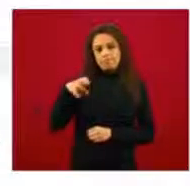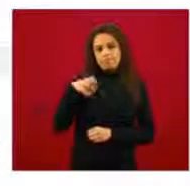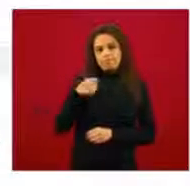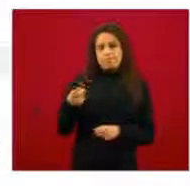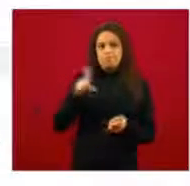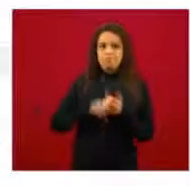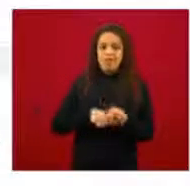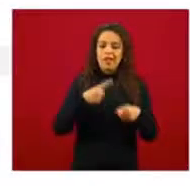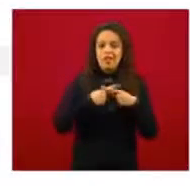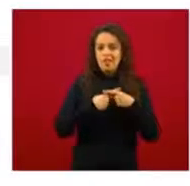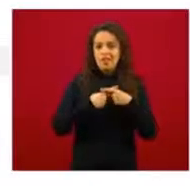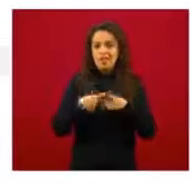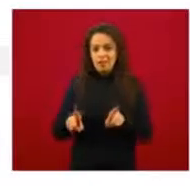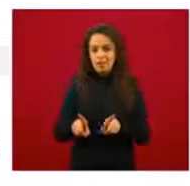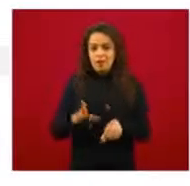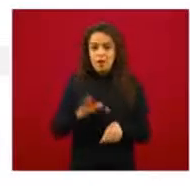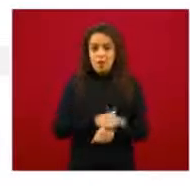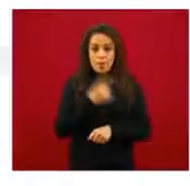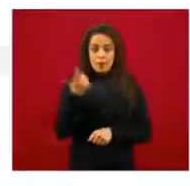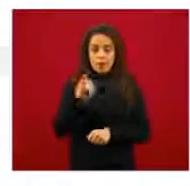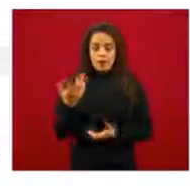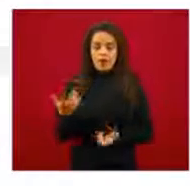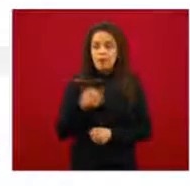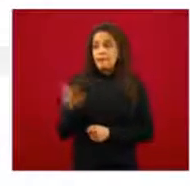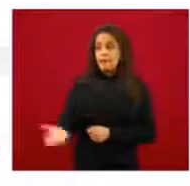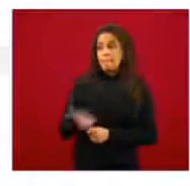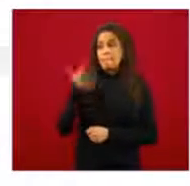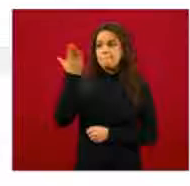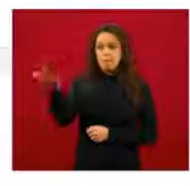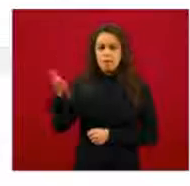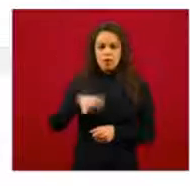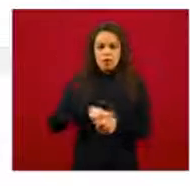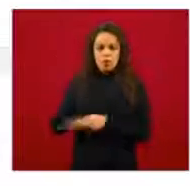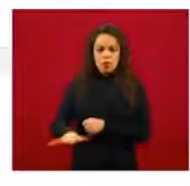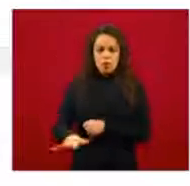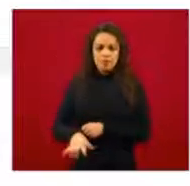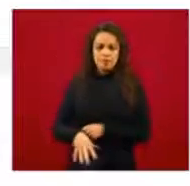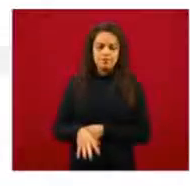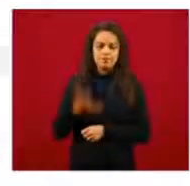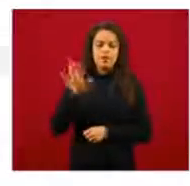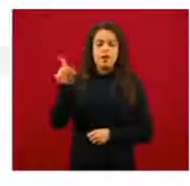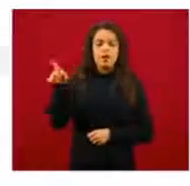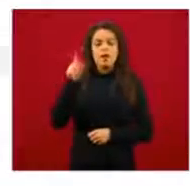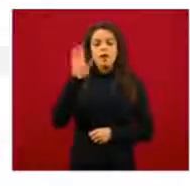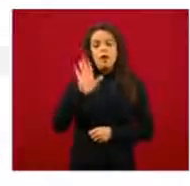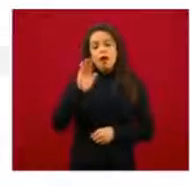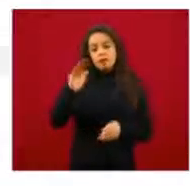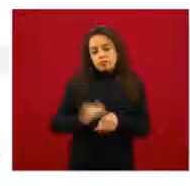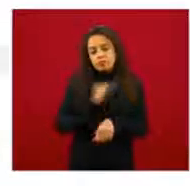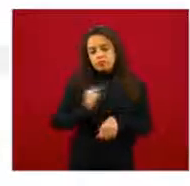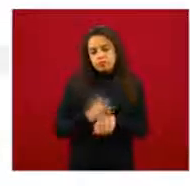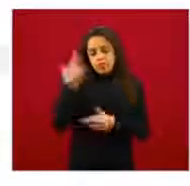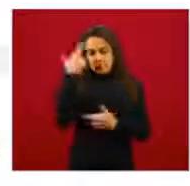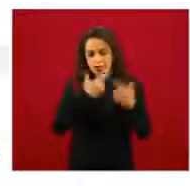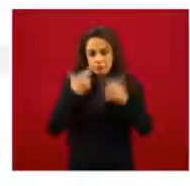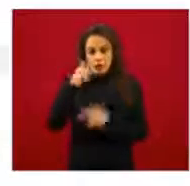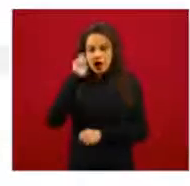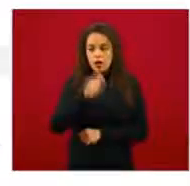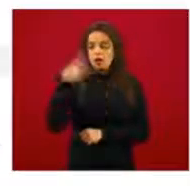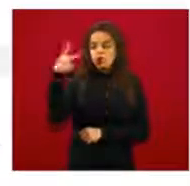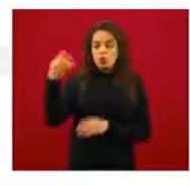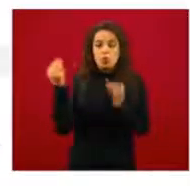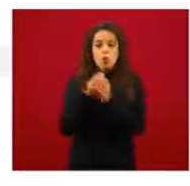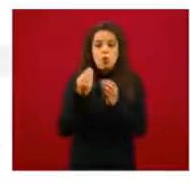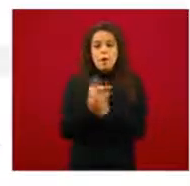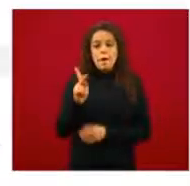effort than the ones with the essential ones. We request from them to have a self-evaluation of the protocols that